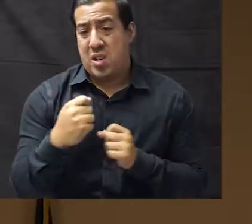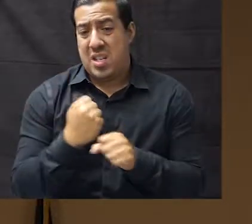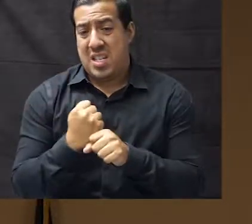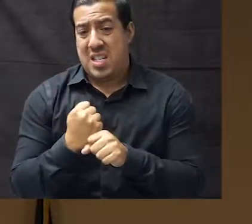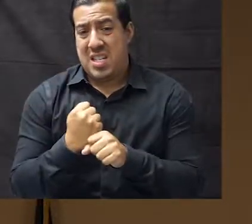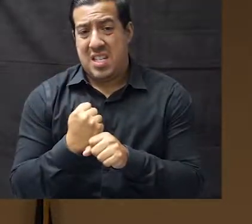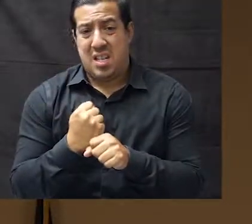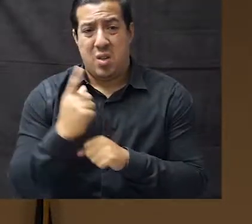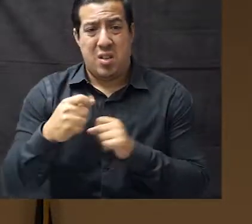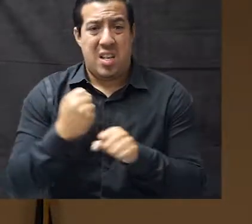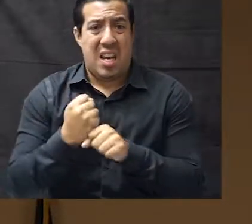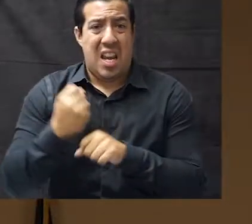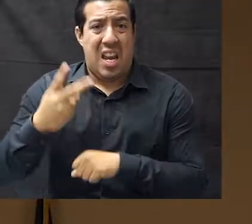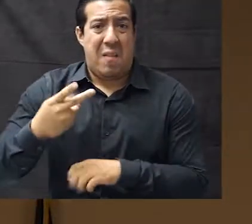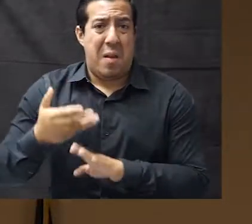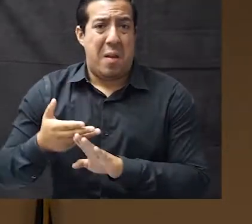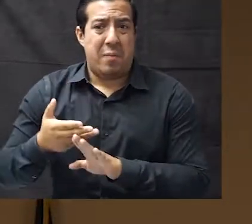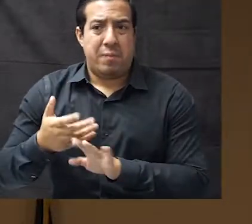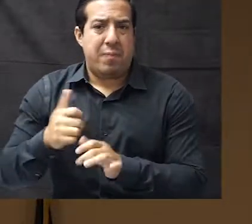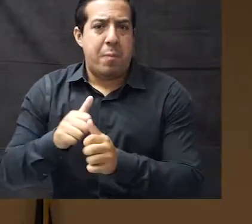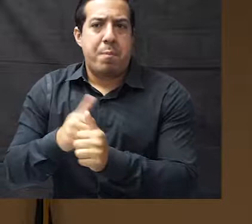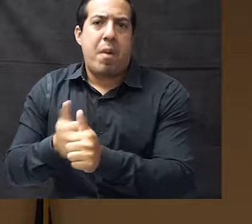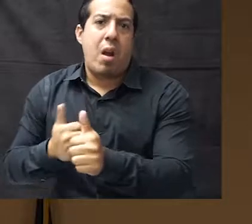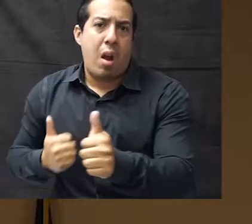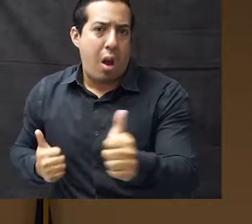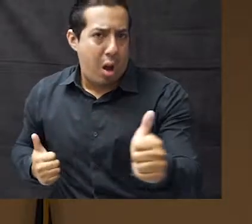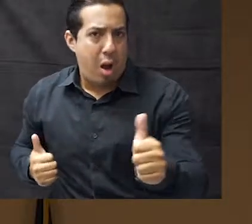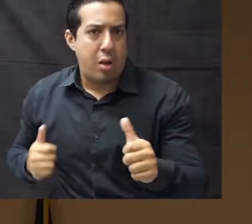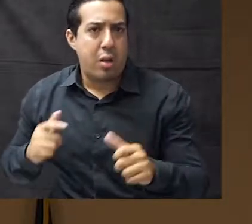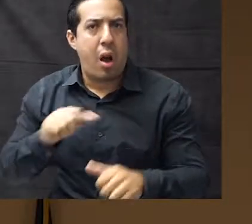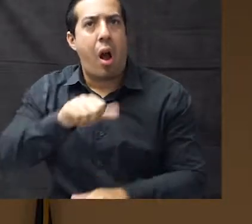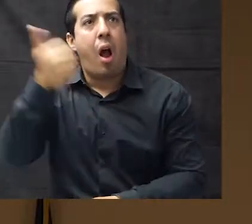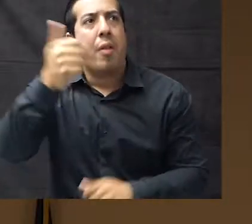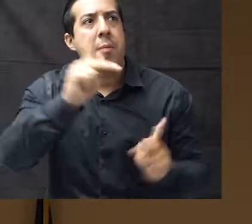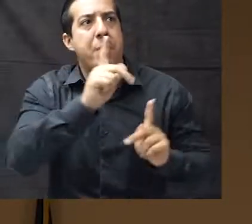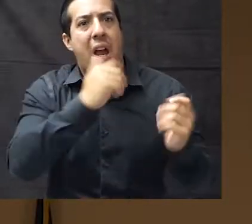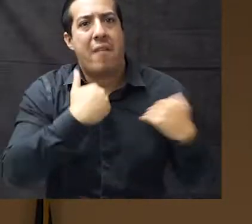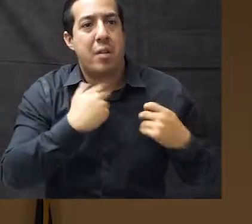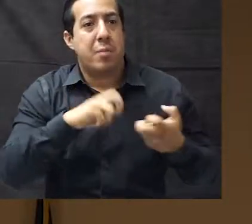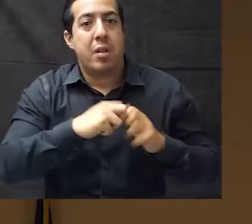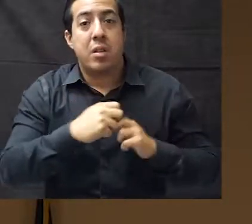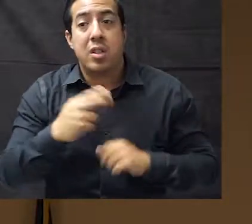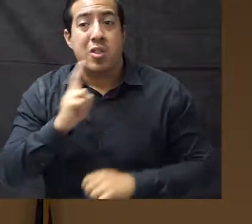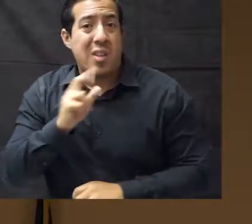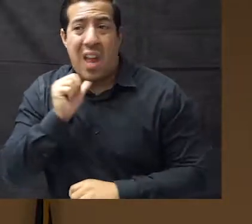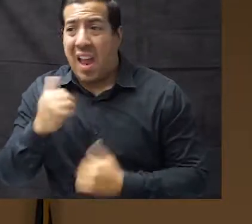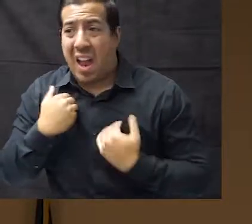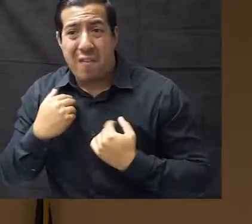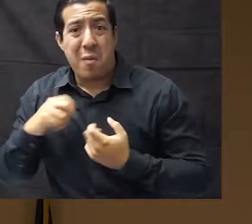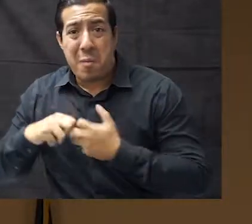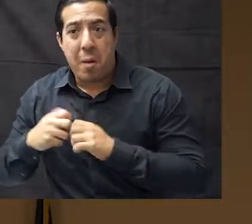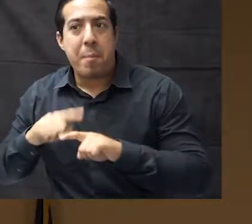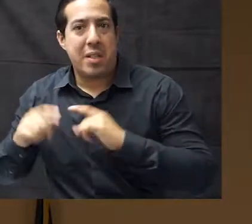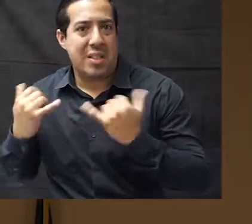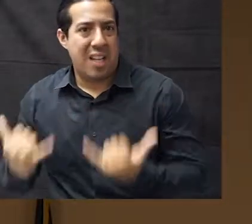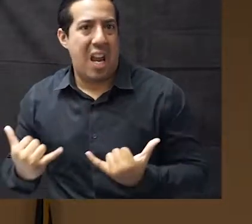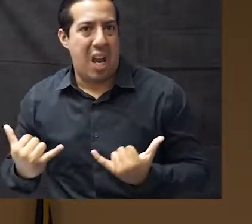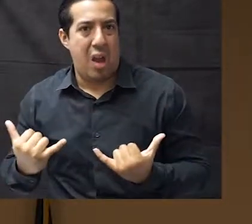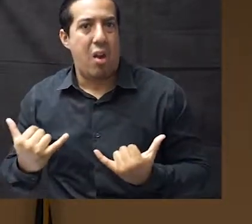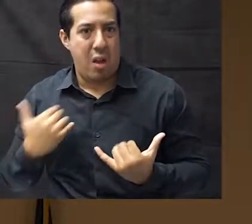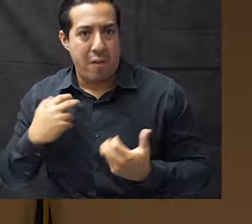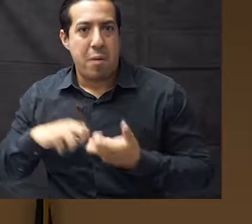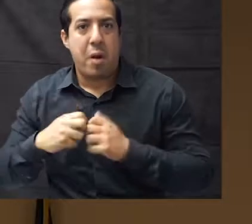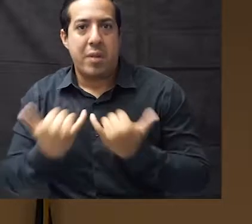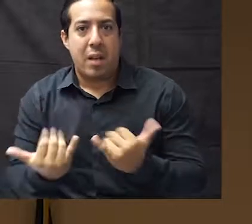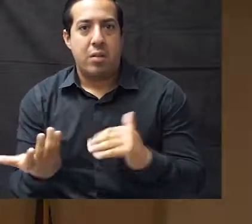We're about a year and a half behind where the rest of the country's at around opioids. Texas has not typically had an opioid problem, but this sure